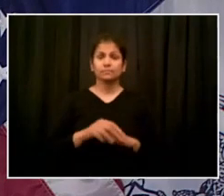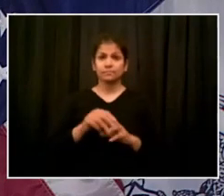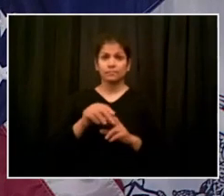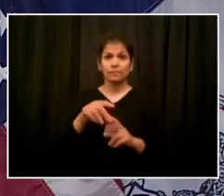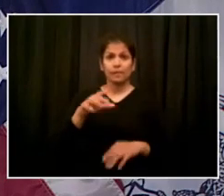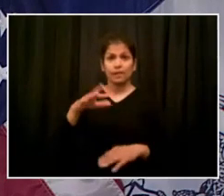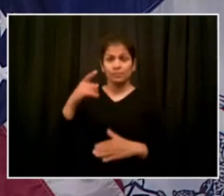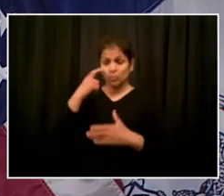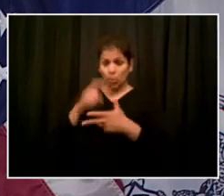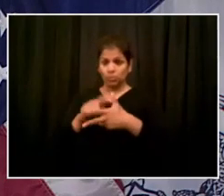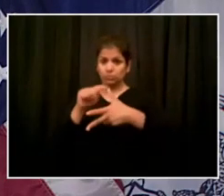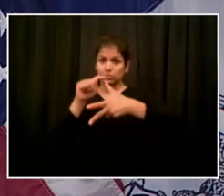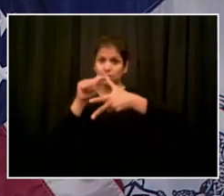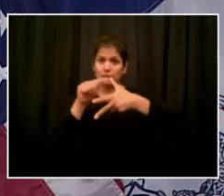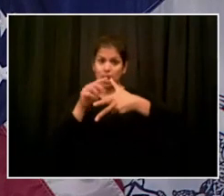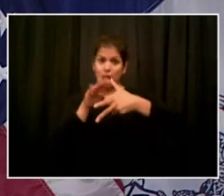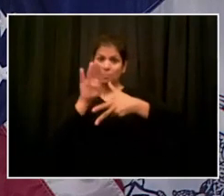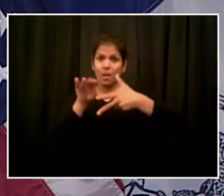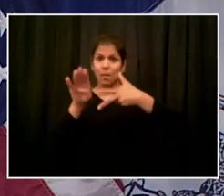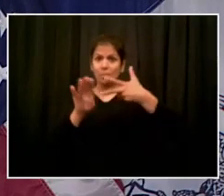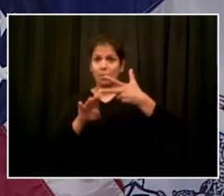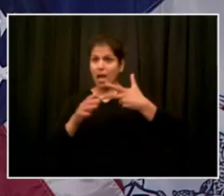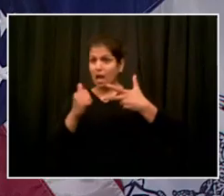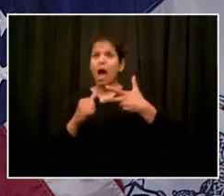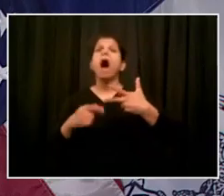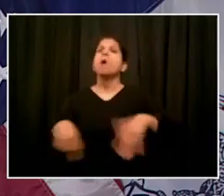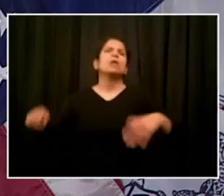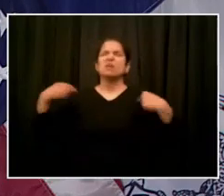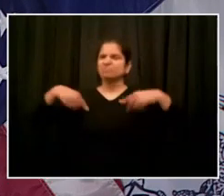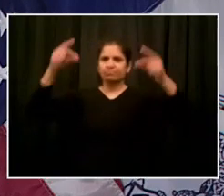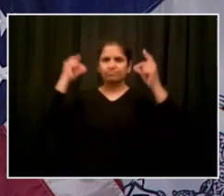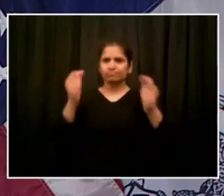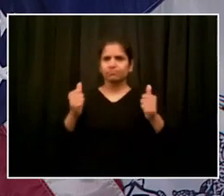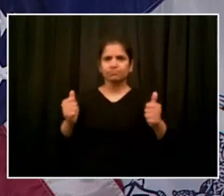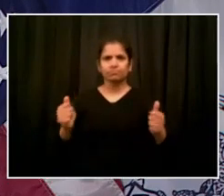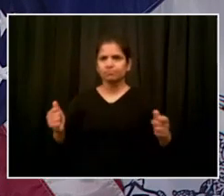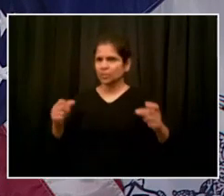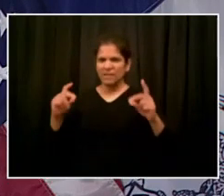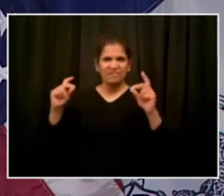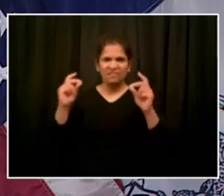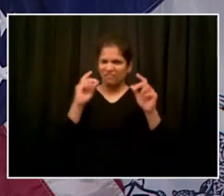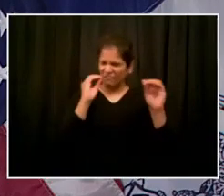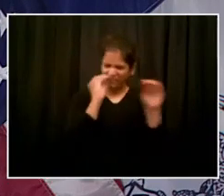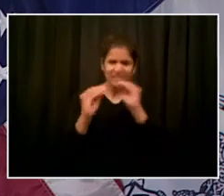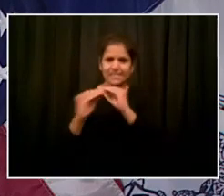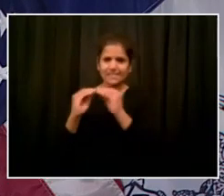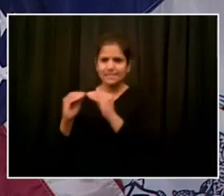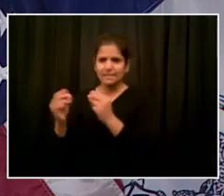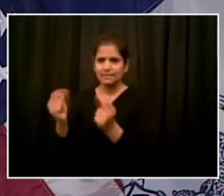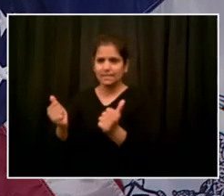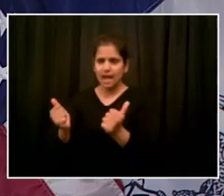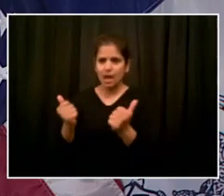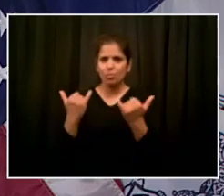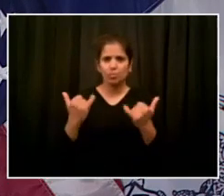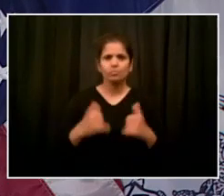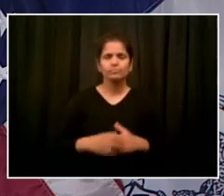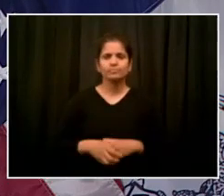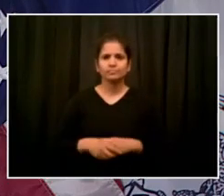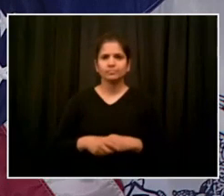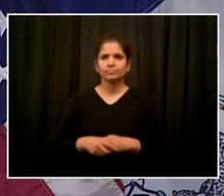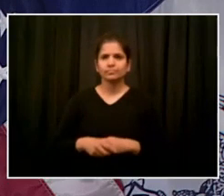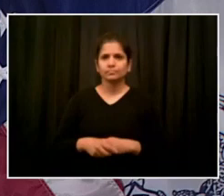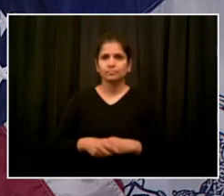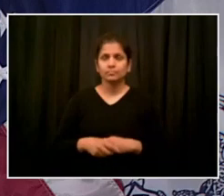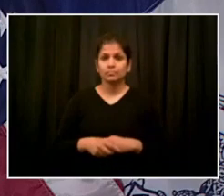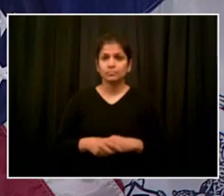answer to your question is, if our thresholds were exceeded the wrong way, that's the situation where, unless there